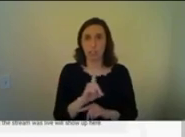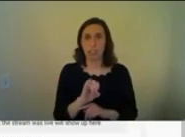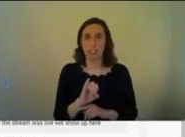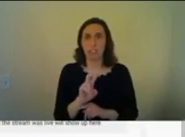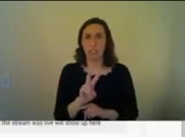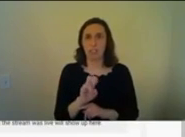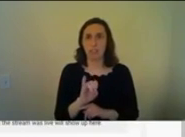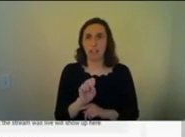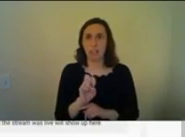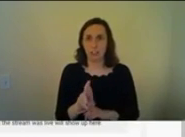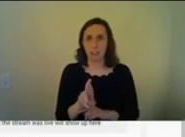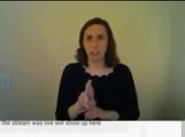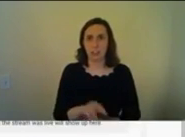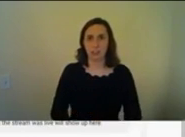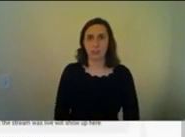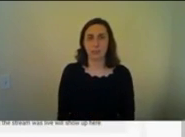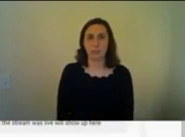divisor.